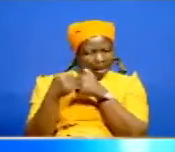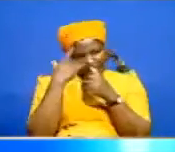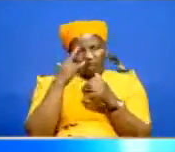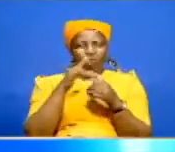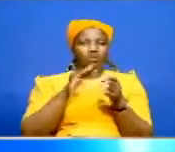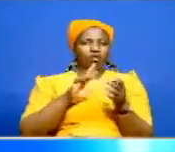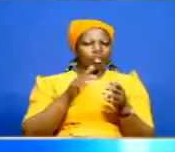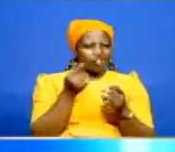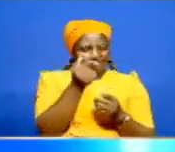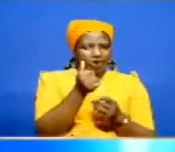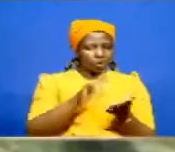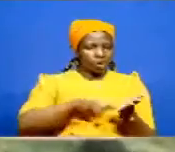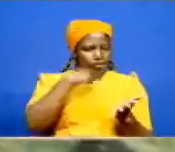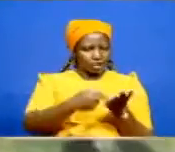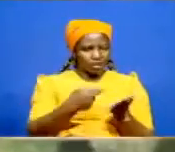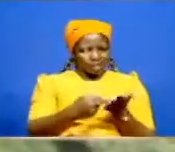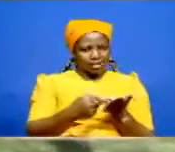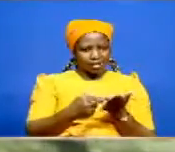in the county news briefs.